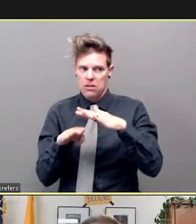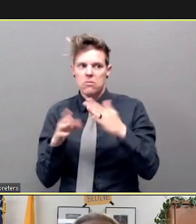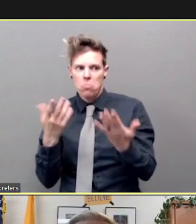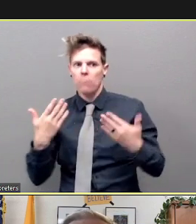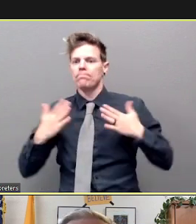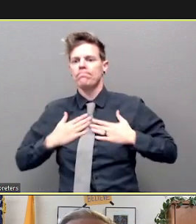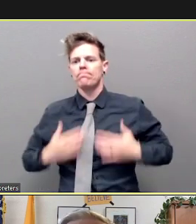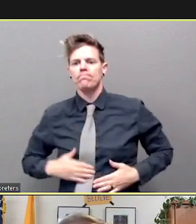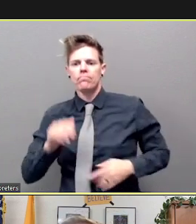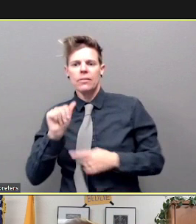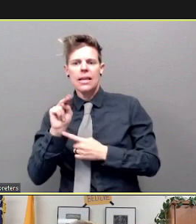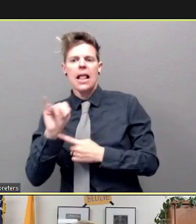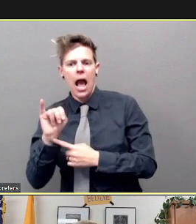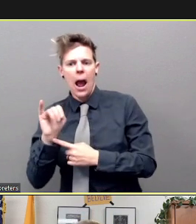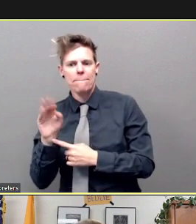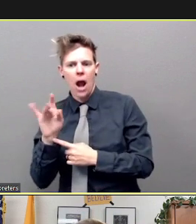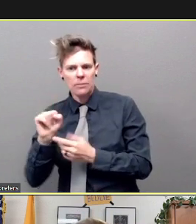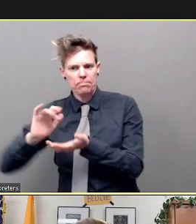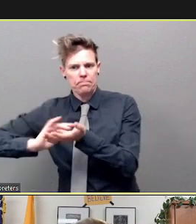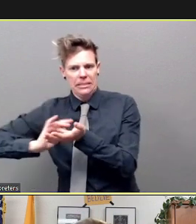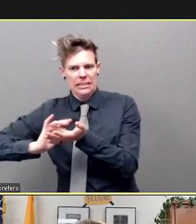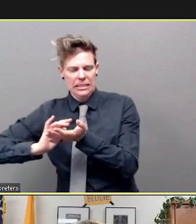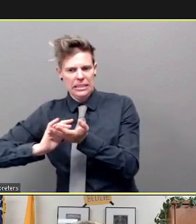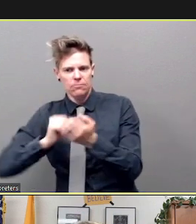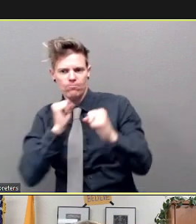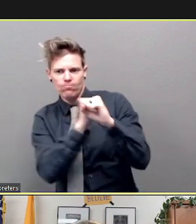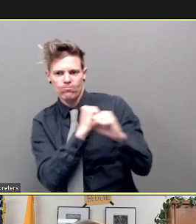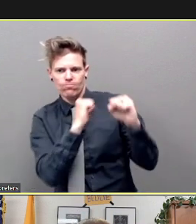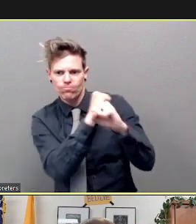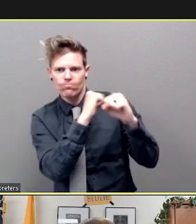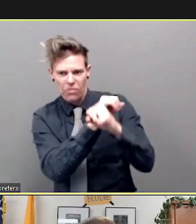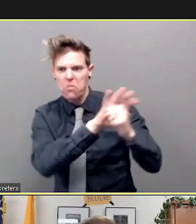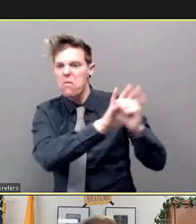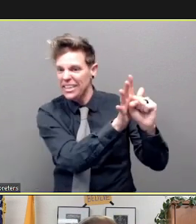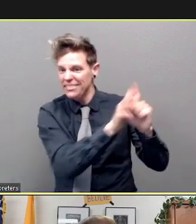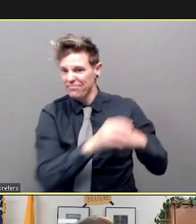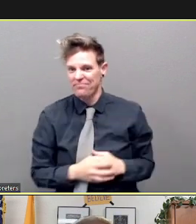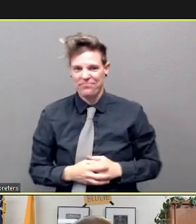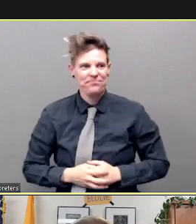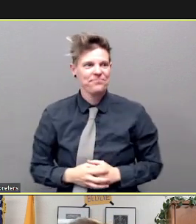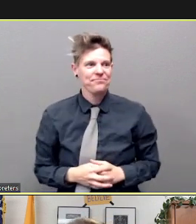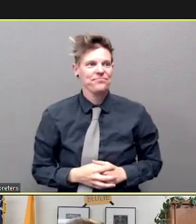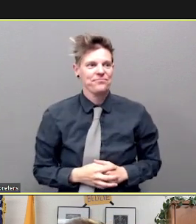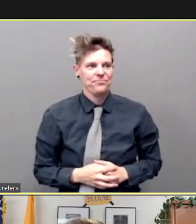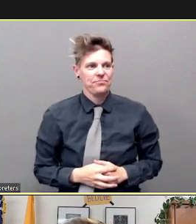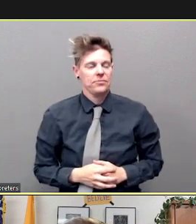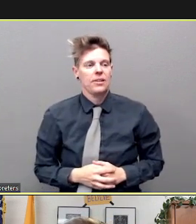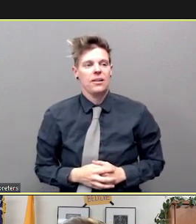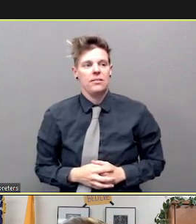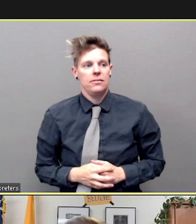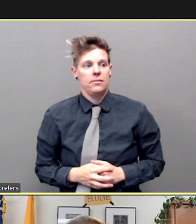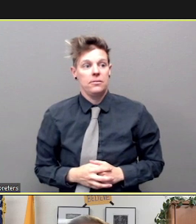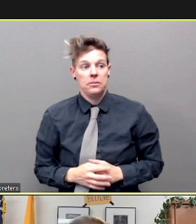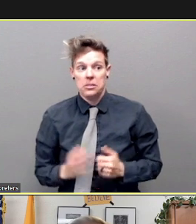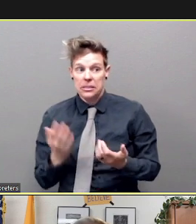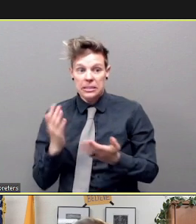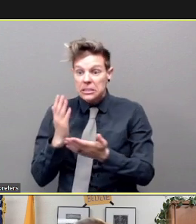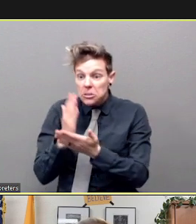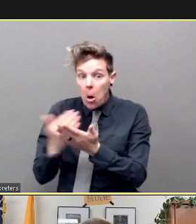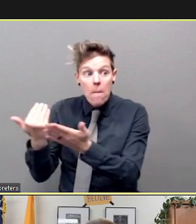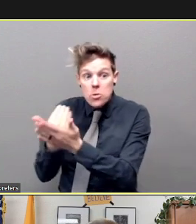spike proteins, for example, on the COVID variant like bebtelovimab and Evusheld. And